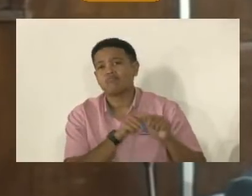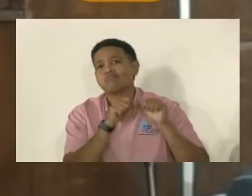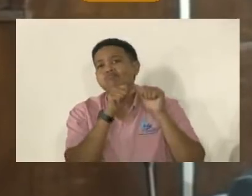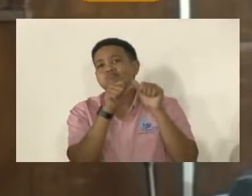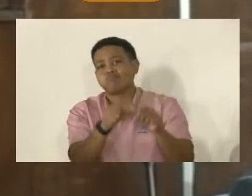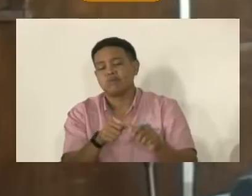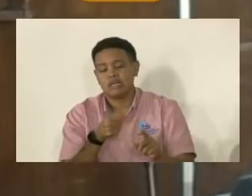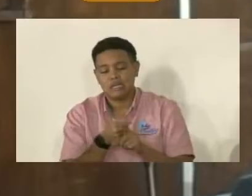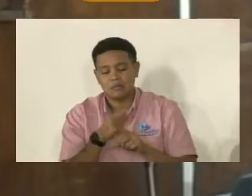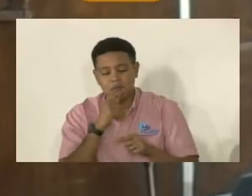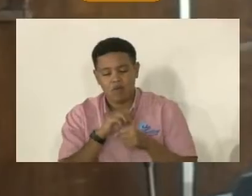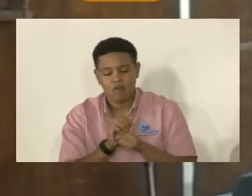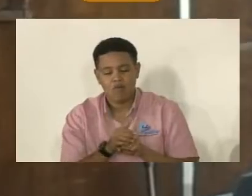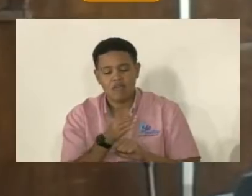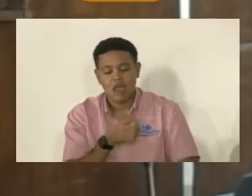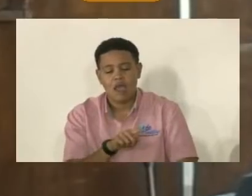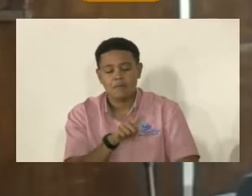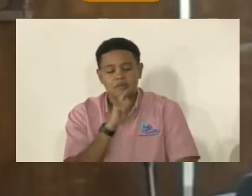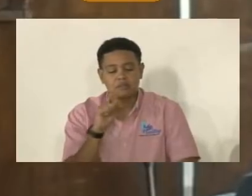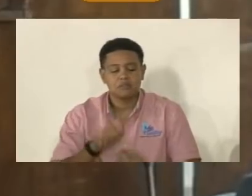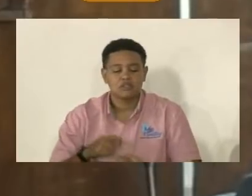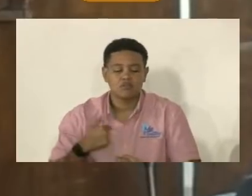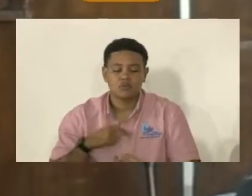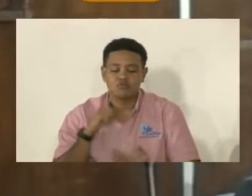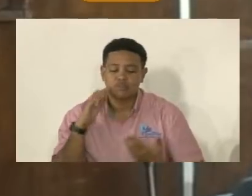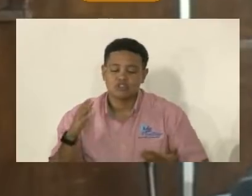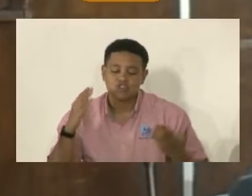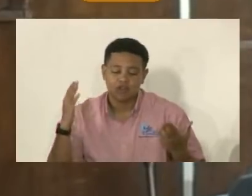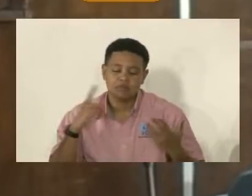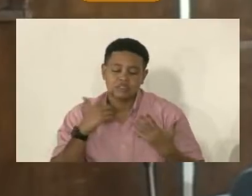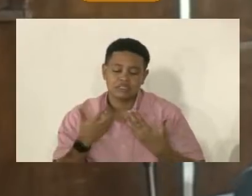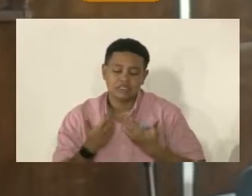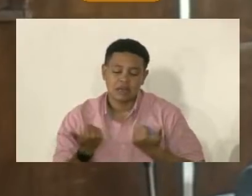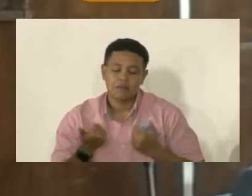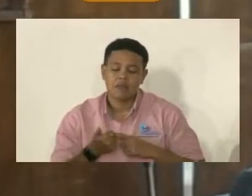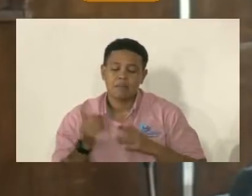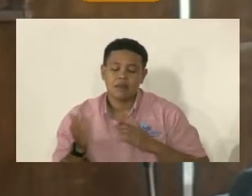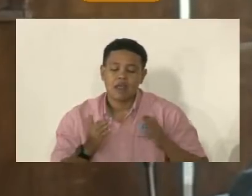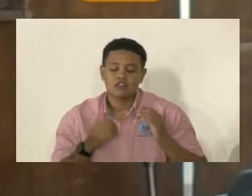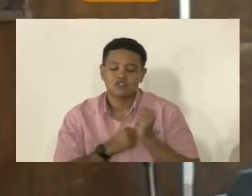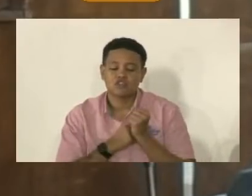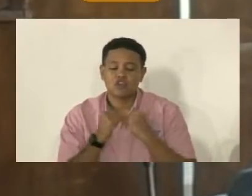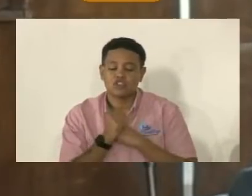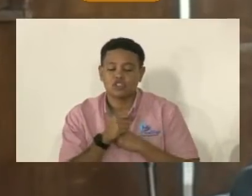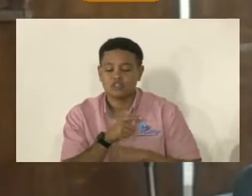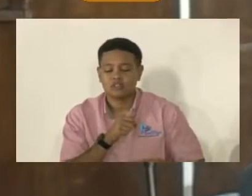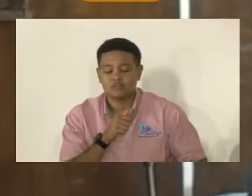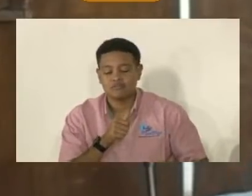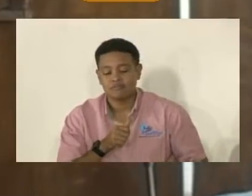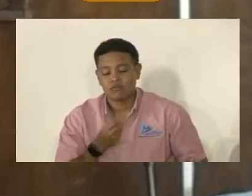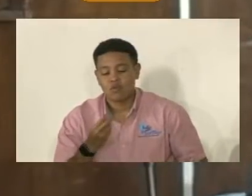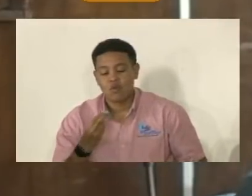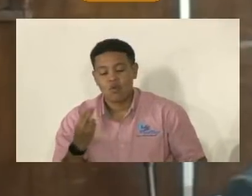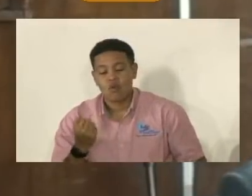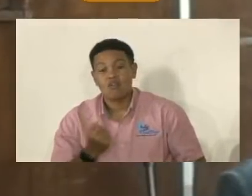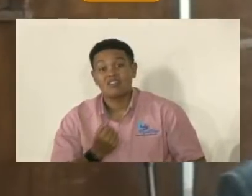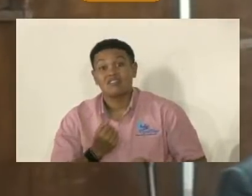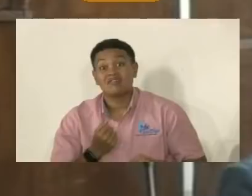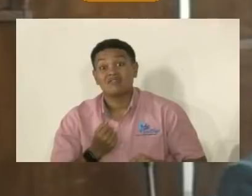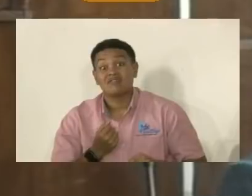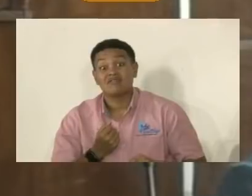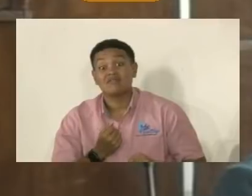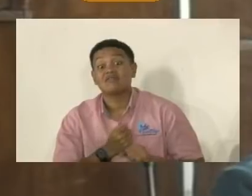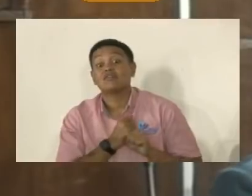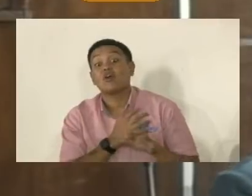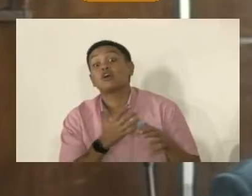pandemic. In particular, we suggested to separate planning structures, or to create separate planning